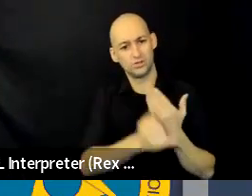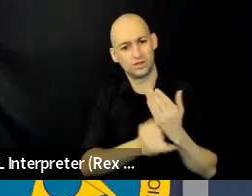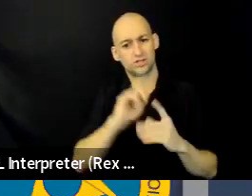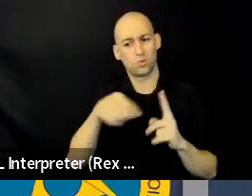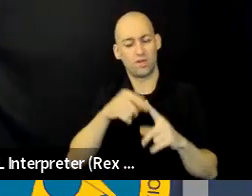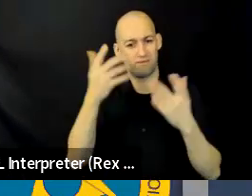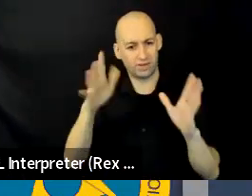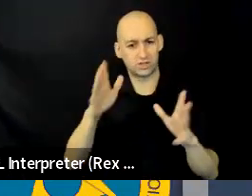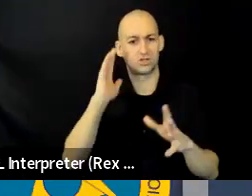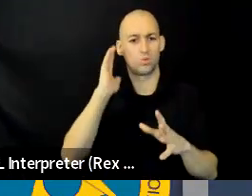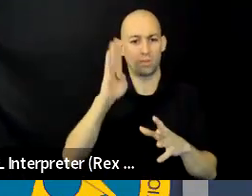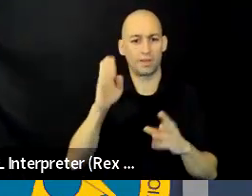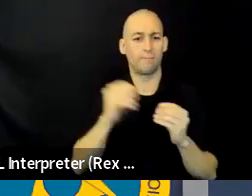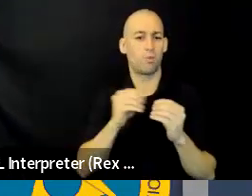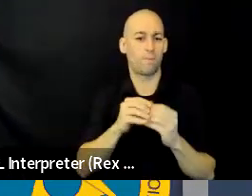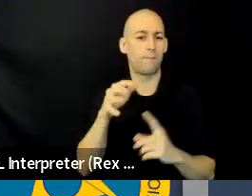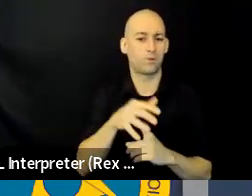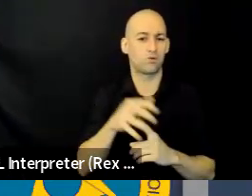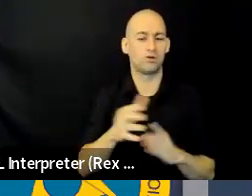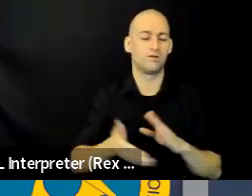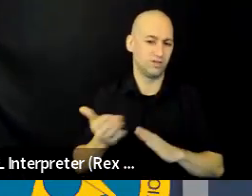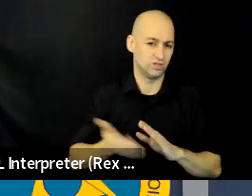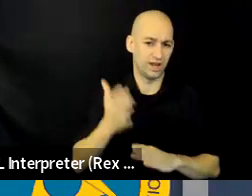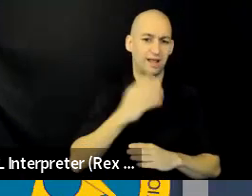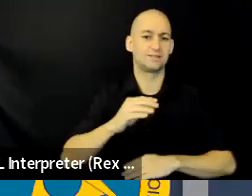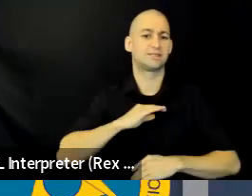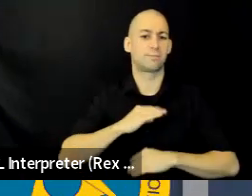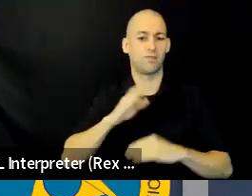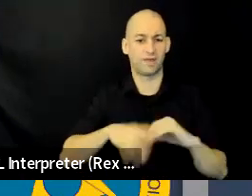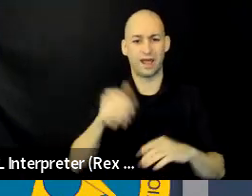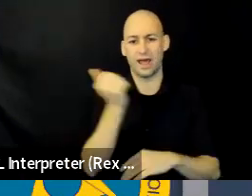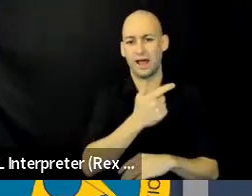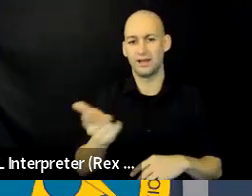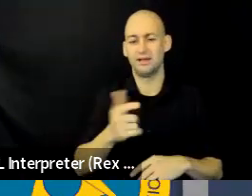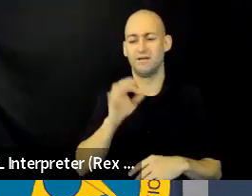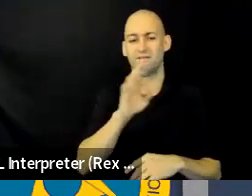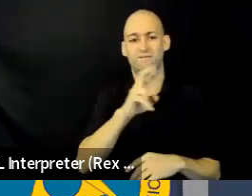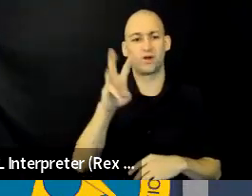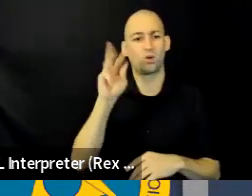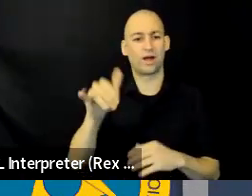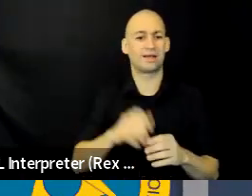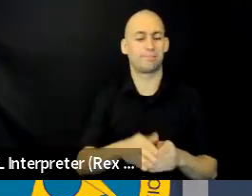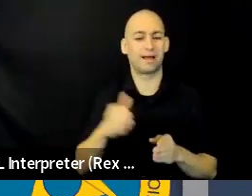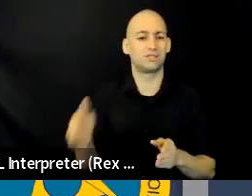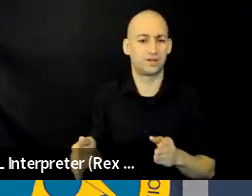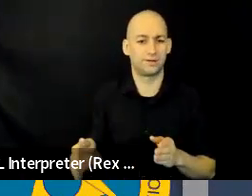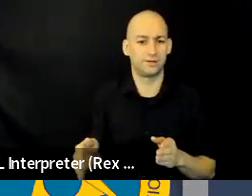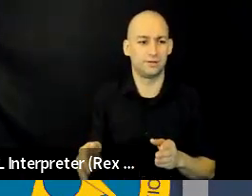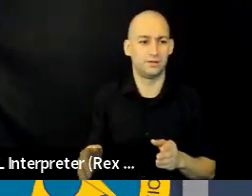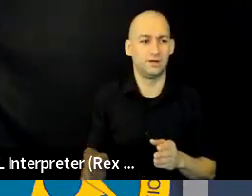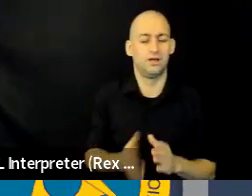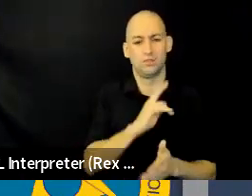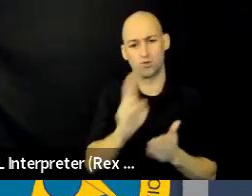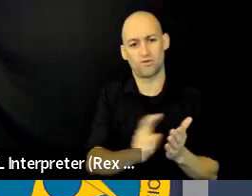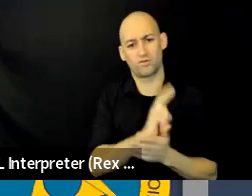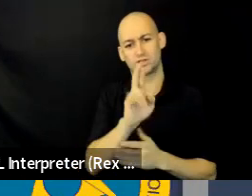and will be infinitely more popular, efficient, and sustainable than any freeway expansion or construction currently in question. At the university here in